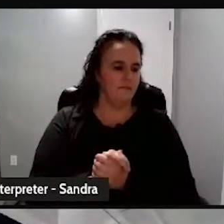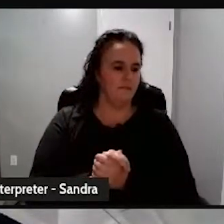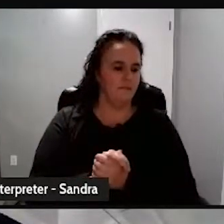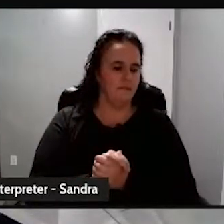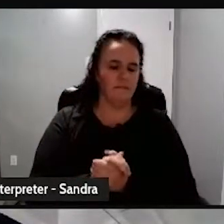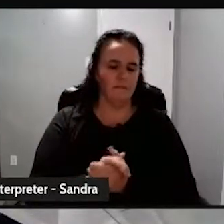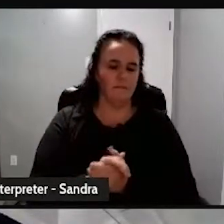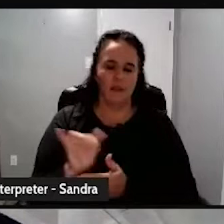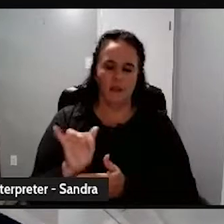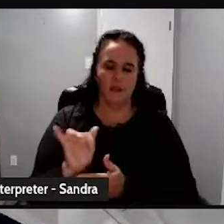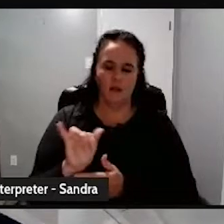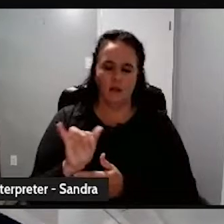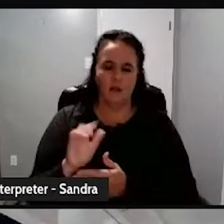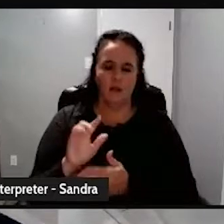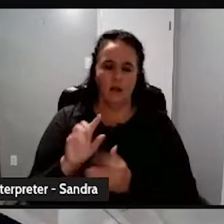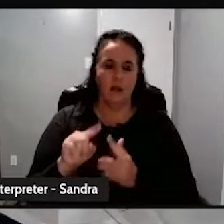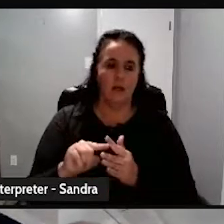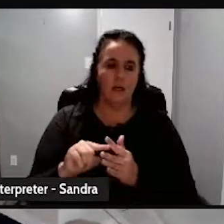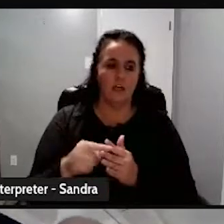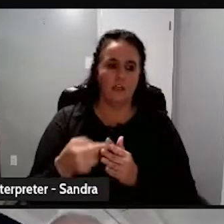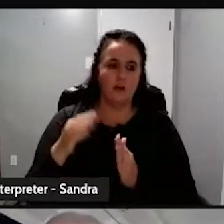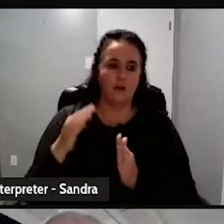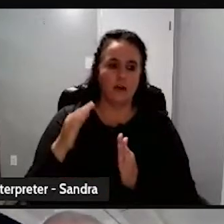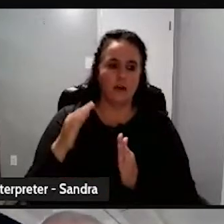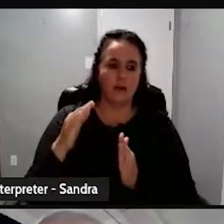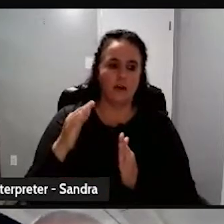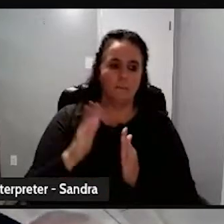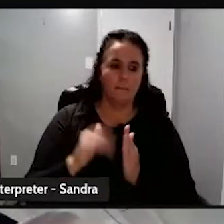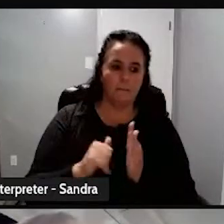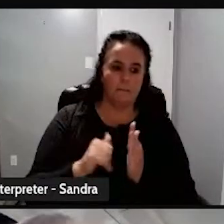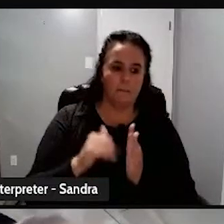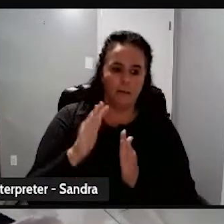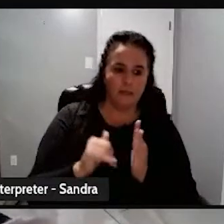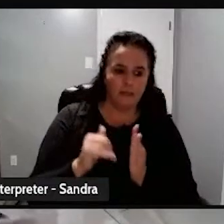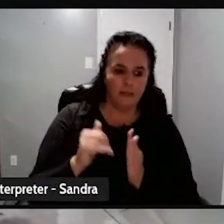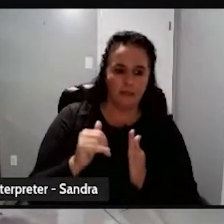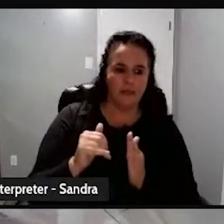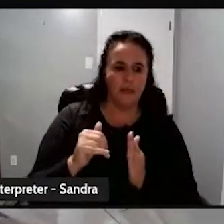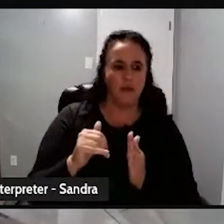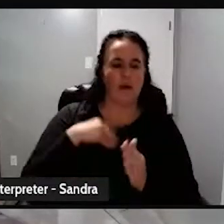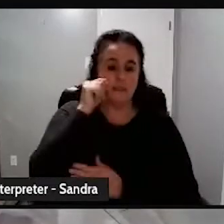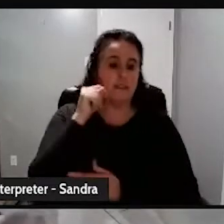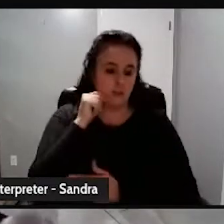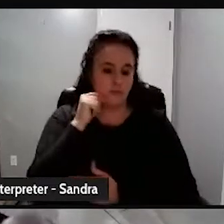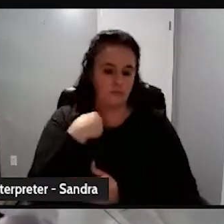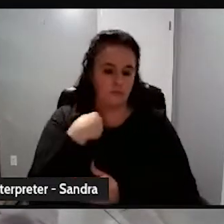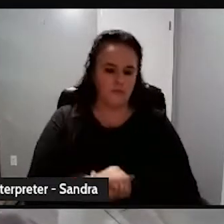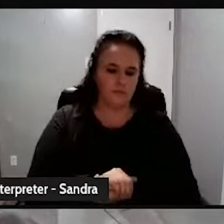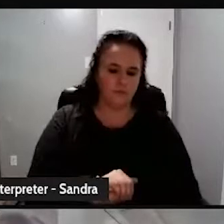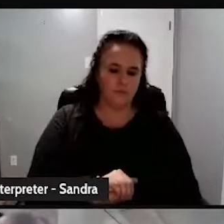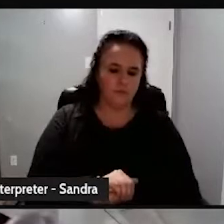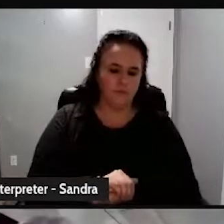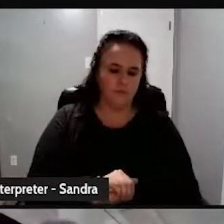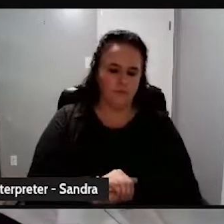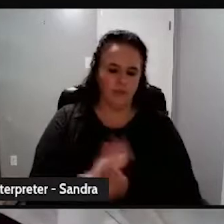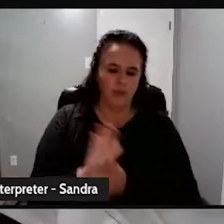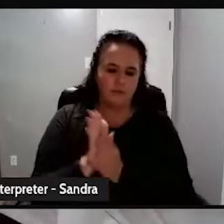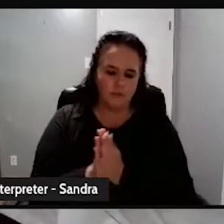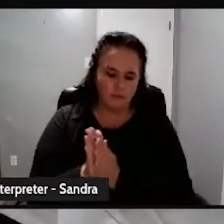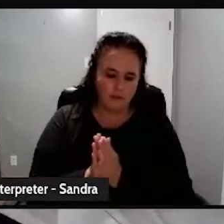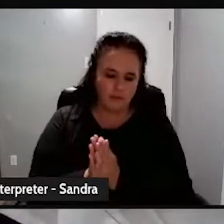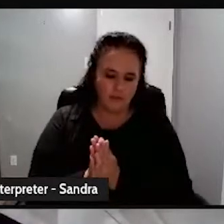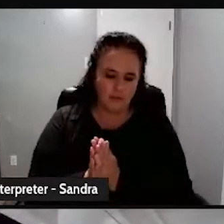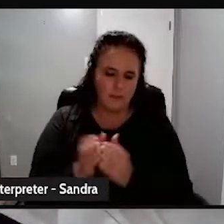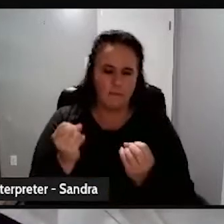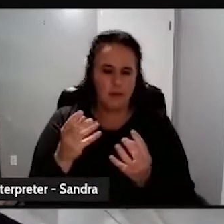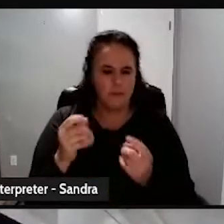I started painting when I was in my teens. I was interested in many forms